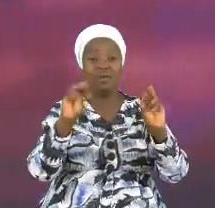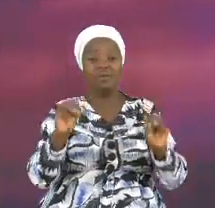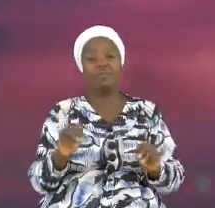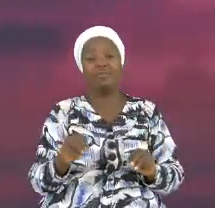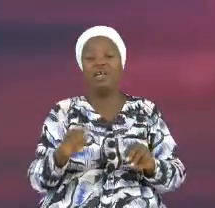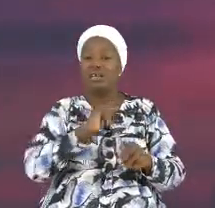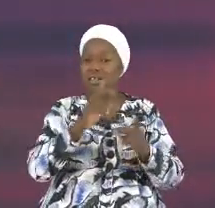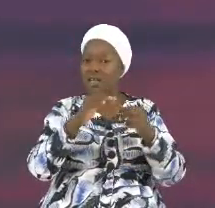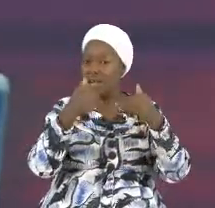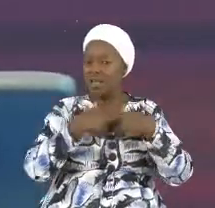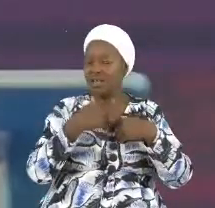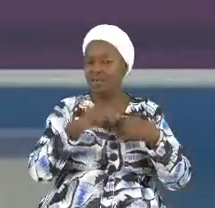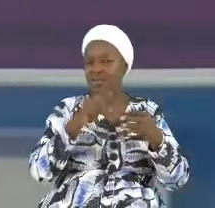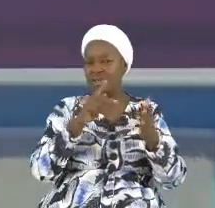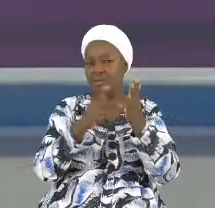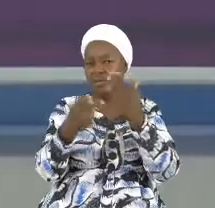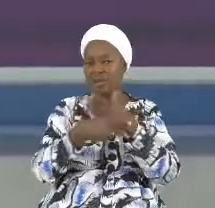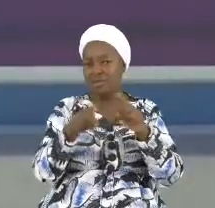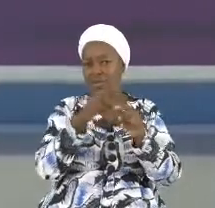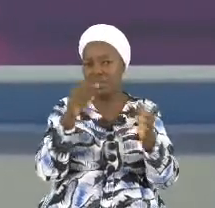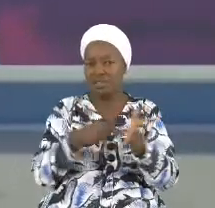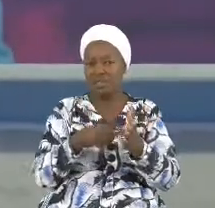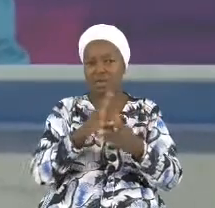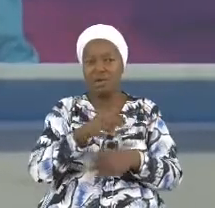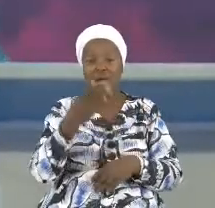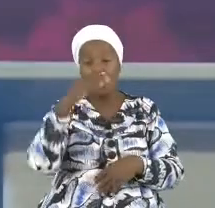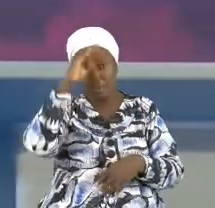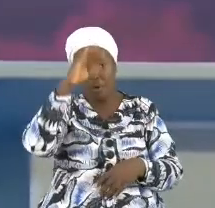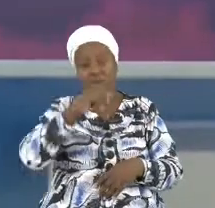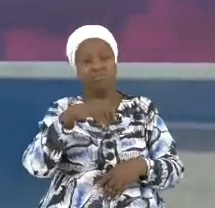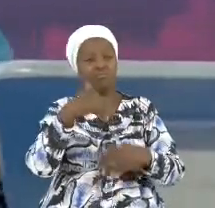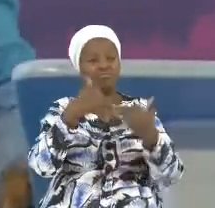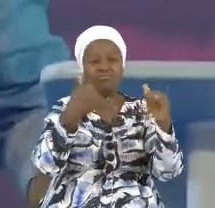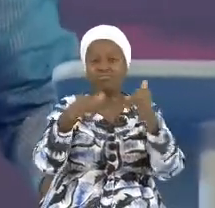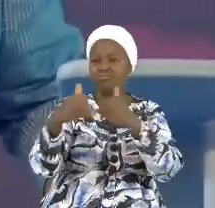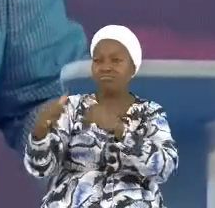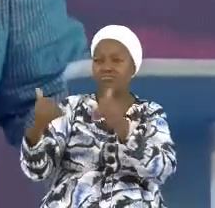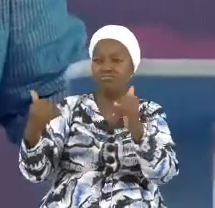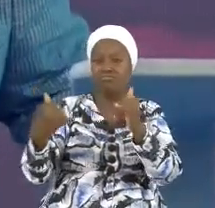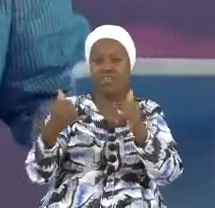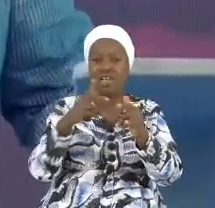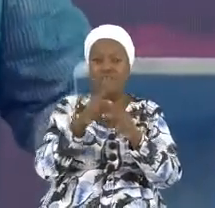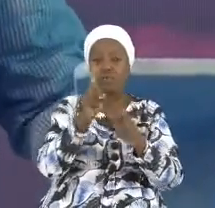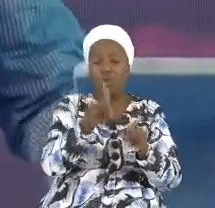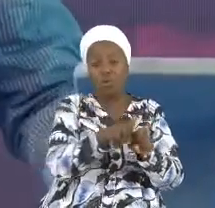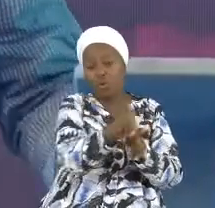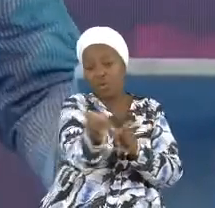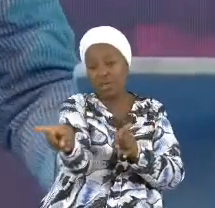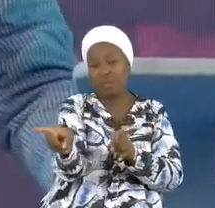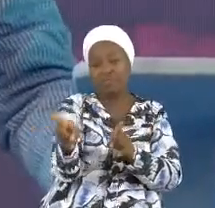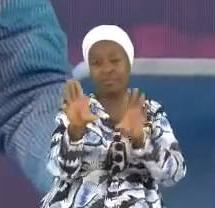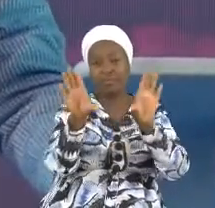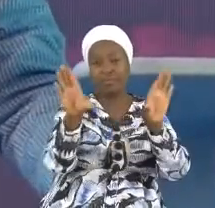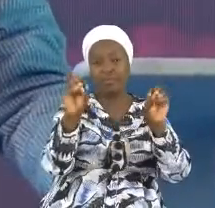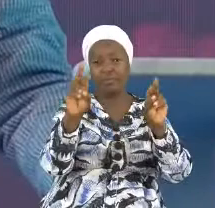There were boys playing at the corner of the crusade